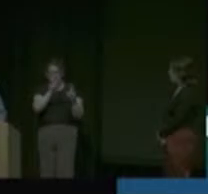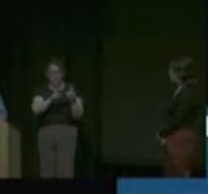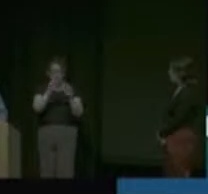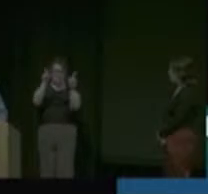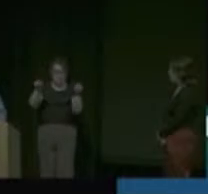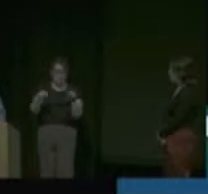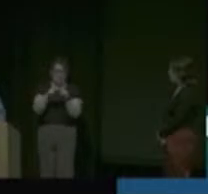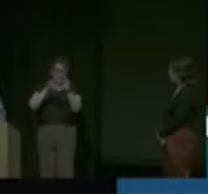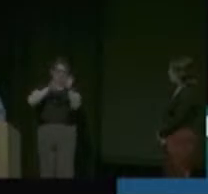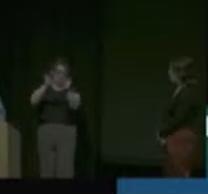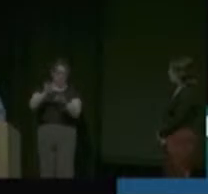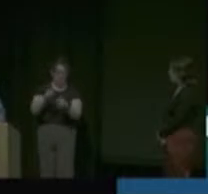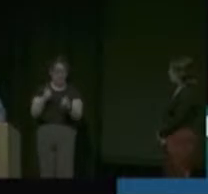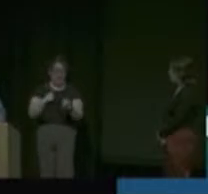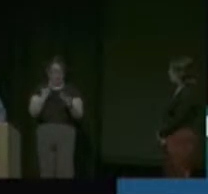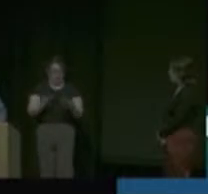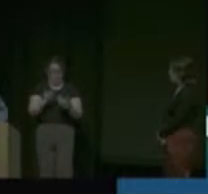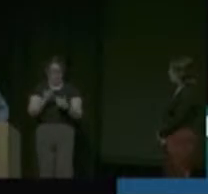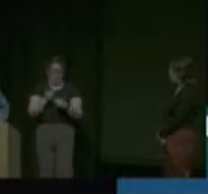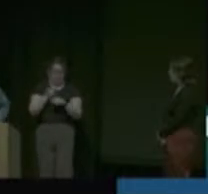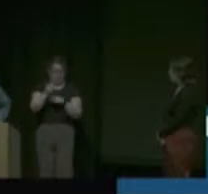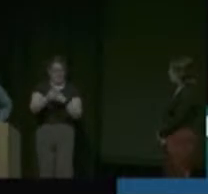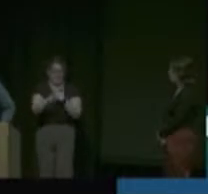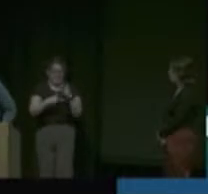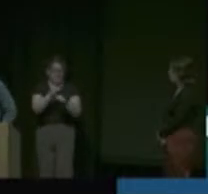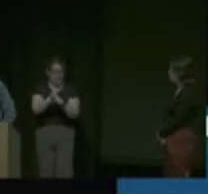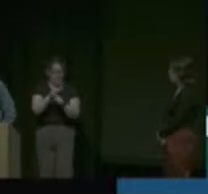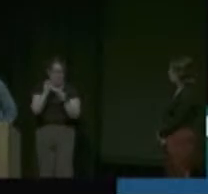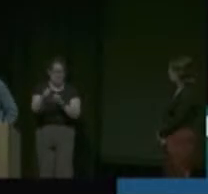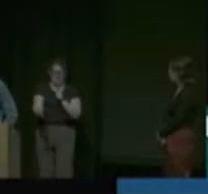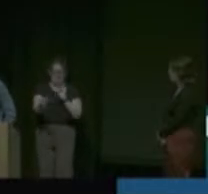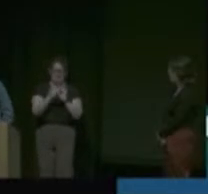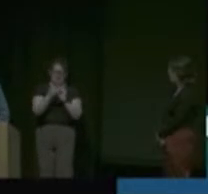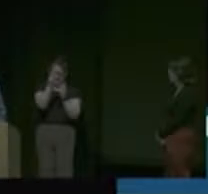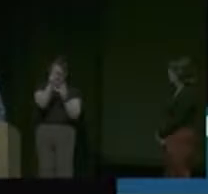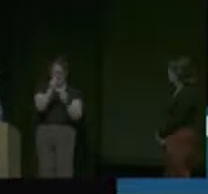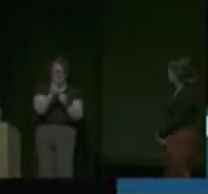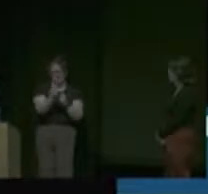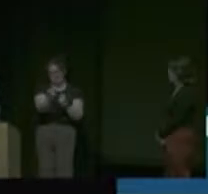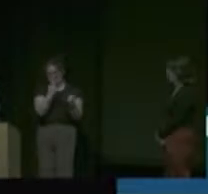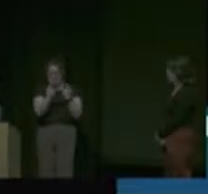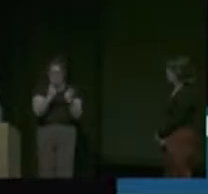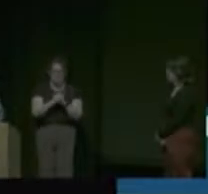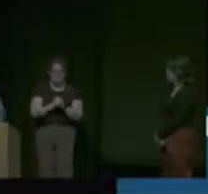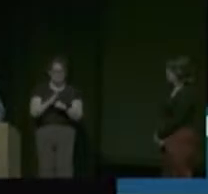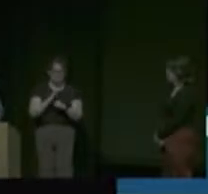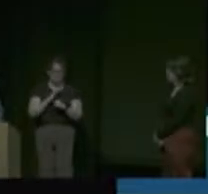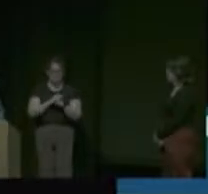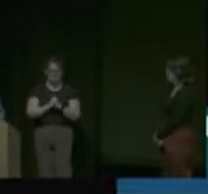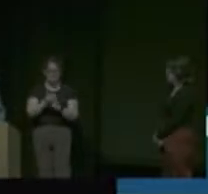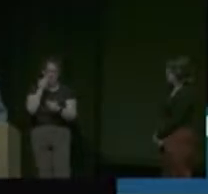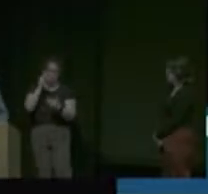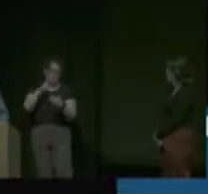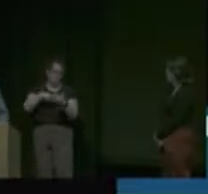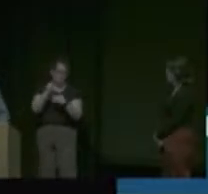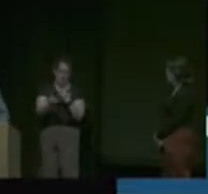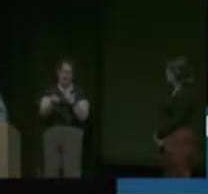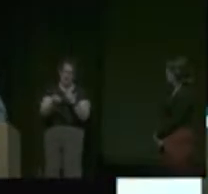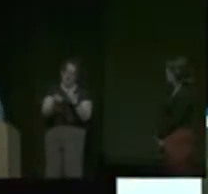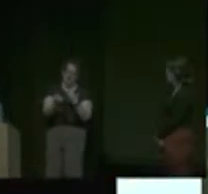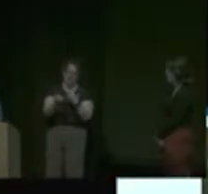here for the next 3 years, so you can get a hold of me. But no, we know this project means a lot